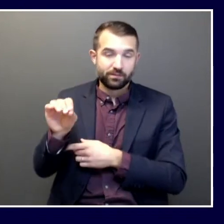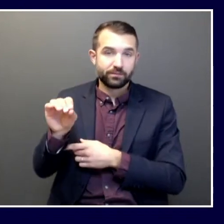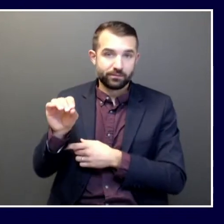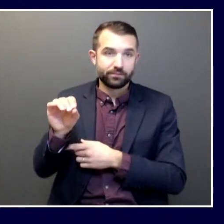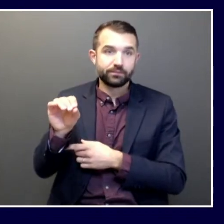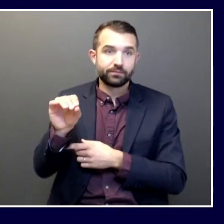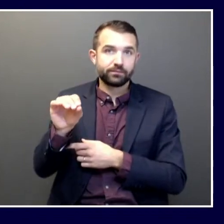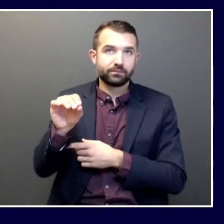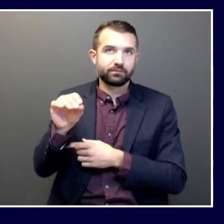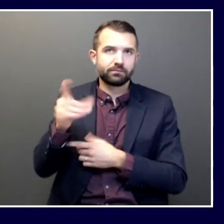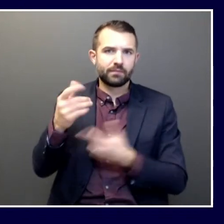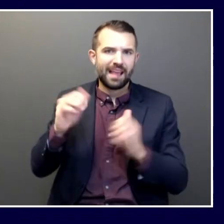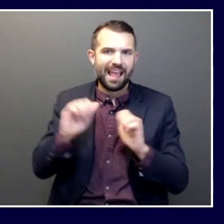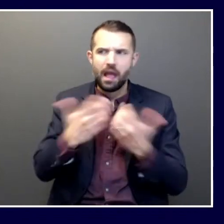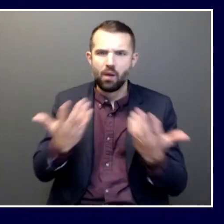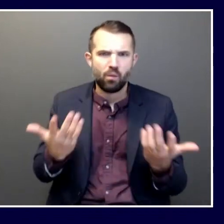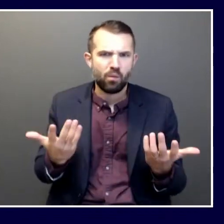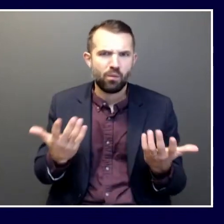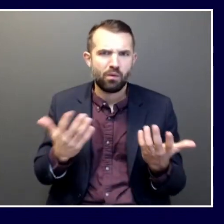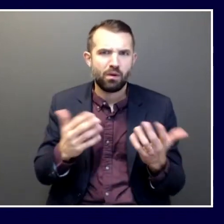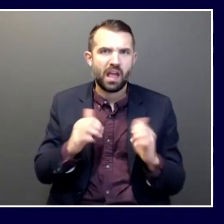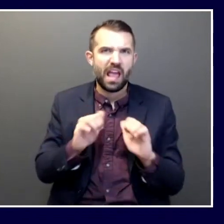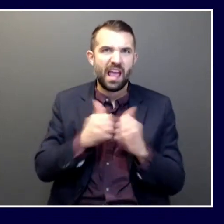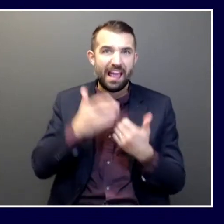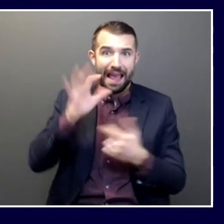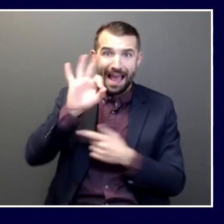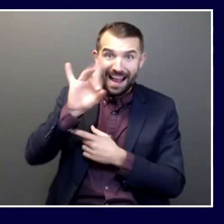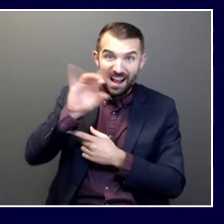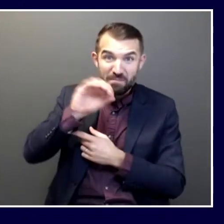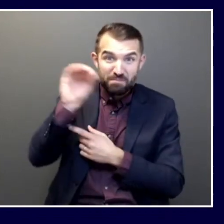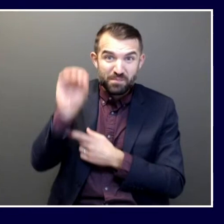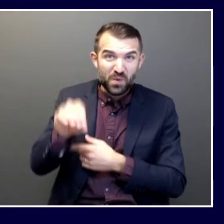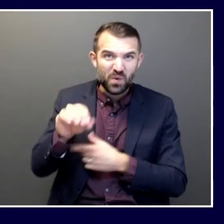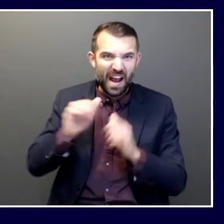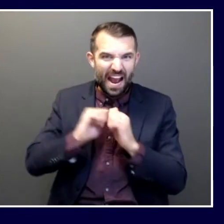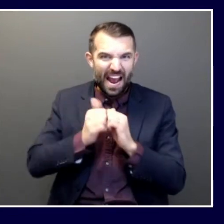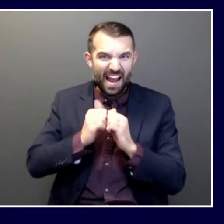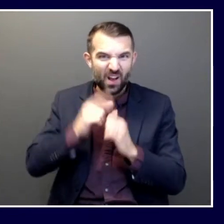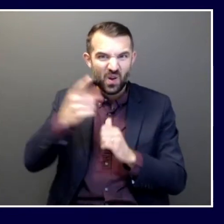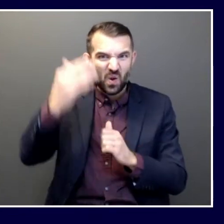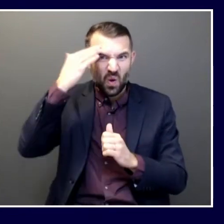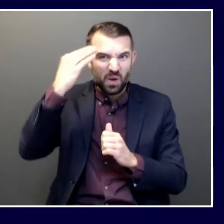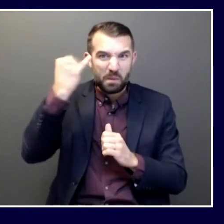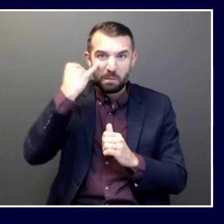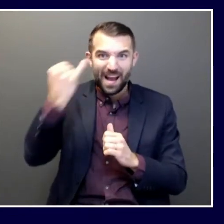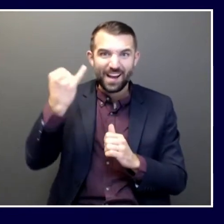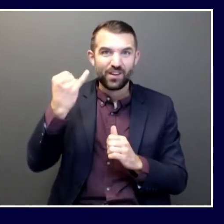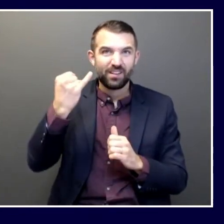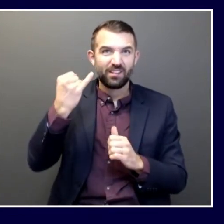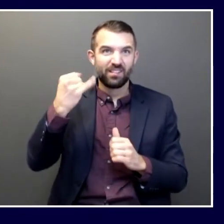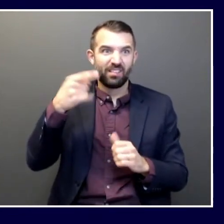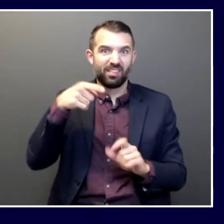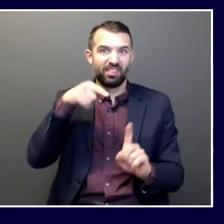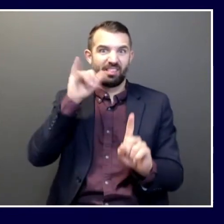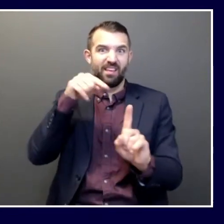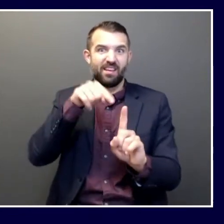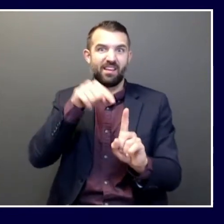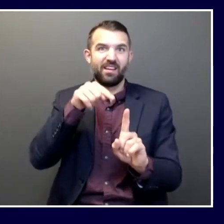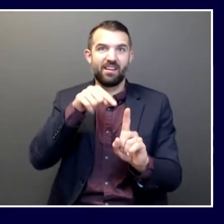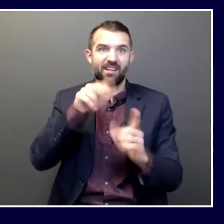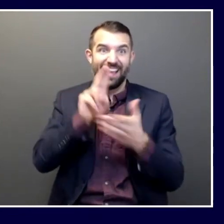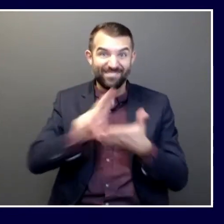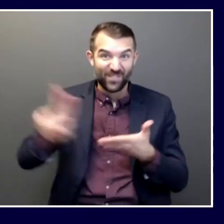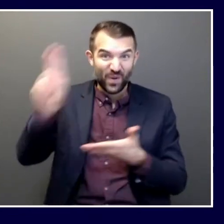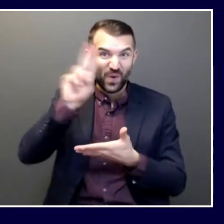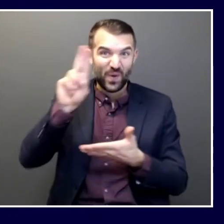able to achieve that, and sort of how that stacks up to private universities in the state,